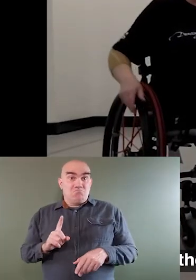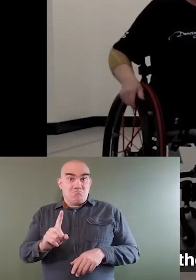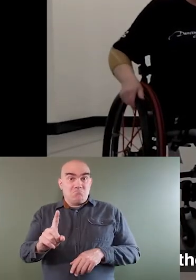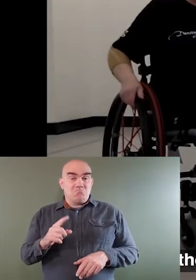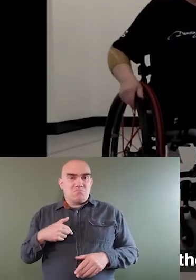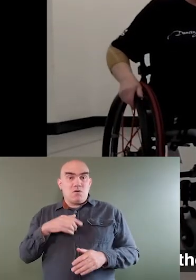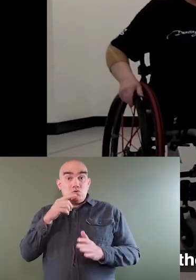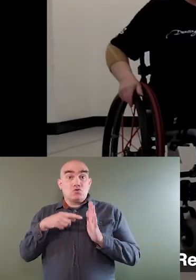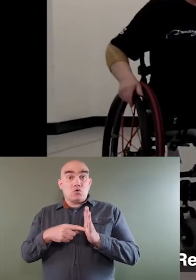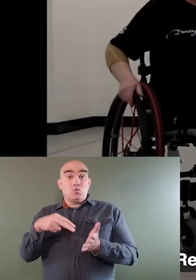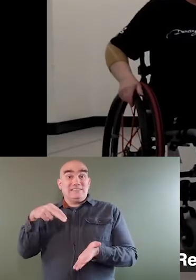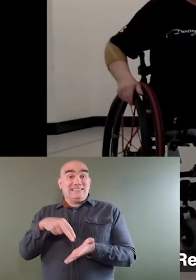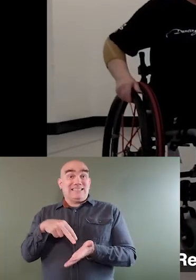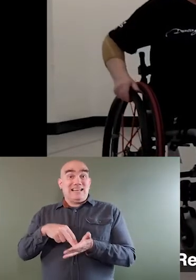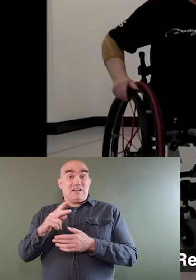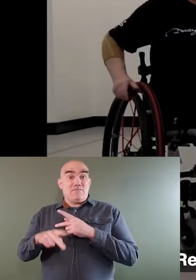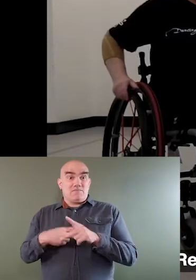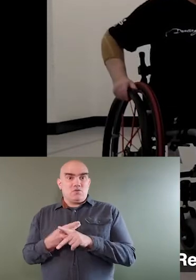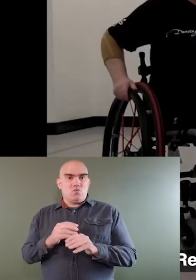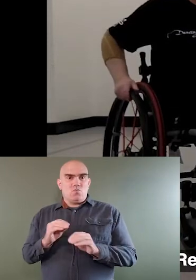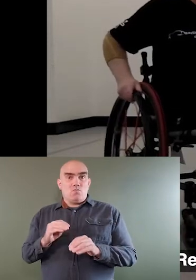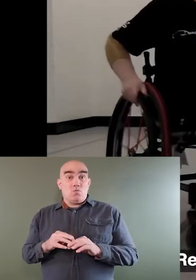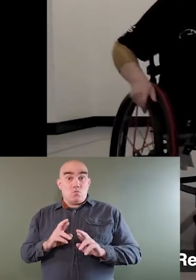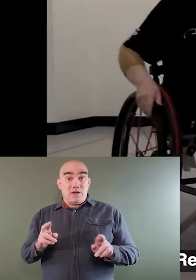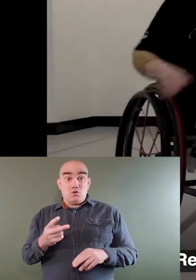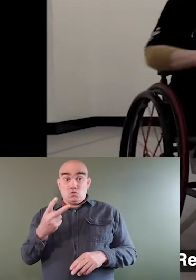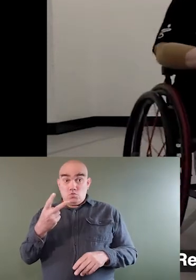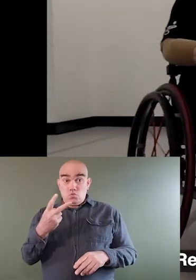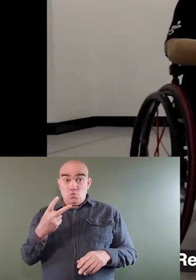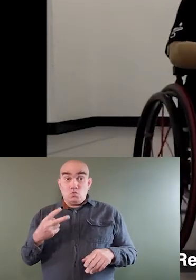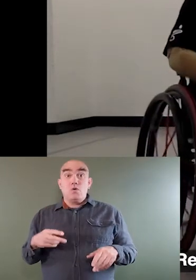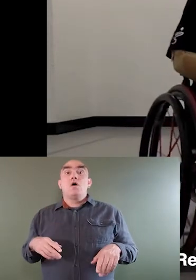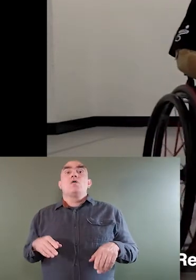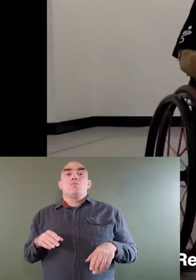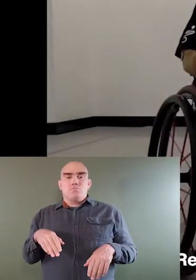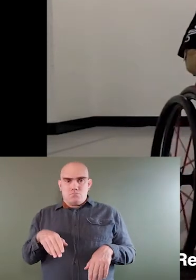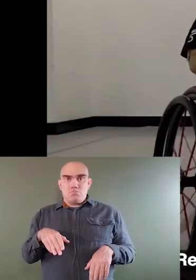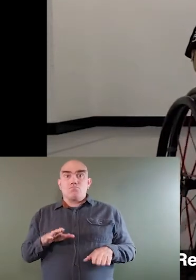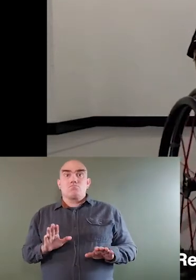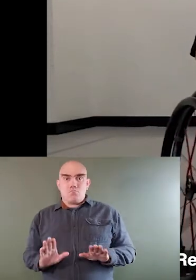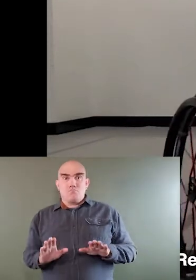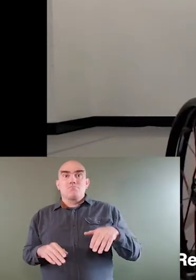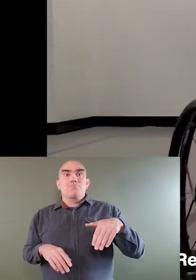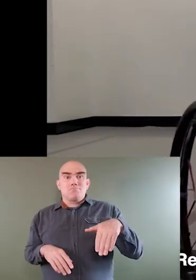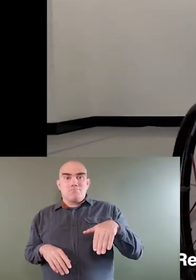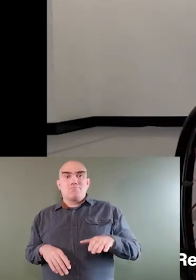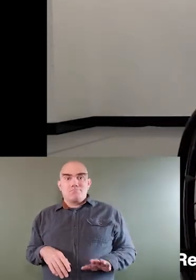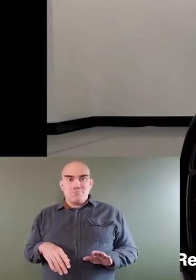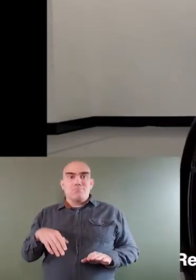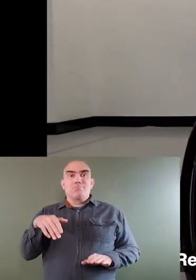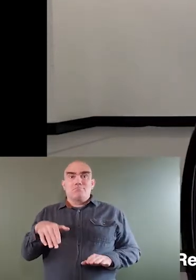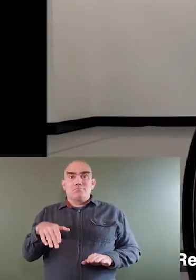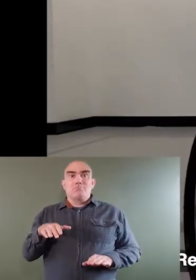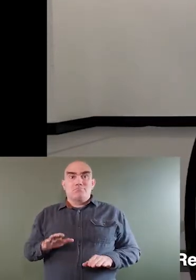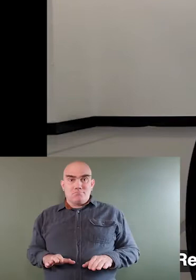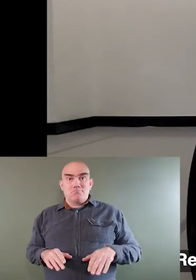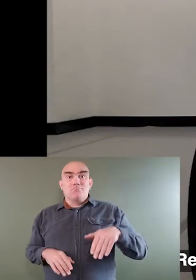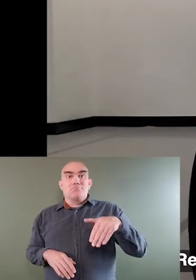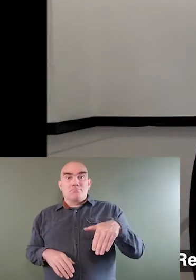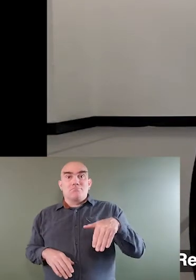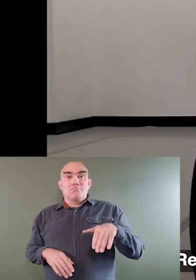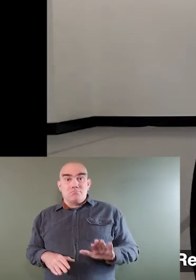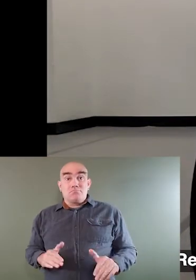moving forward. Ready, she goes, push. 1, 2, 3,